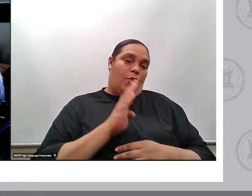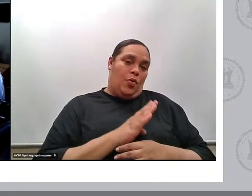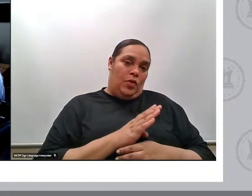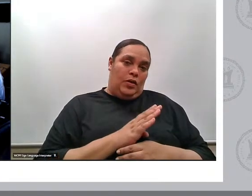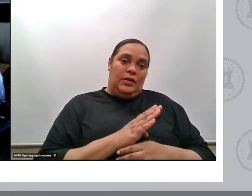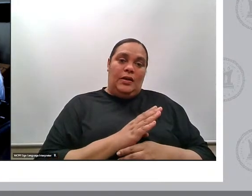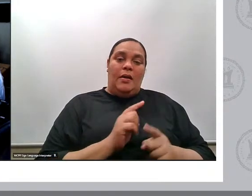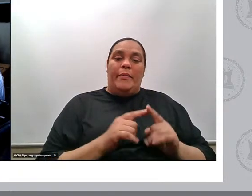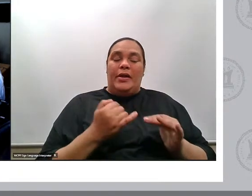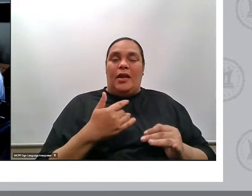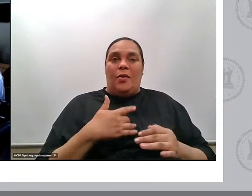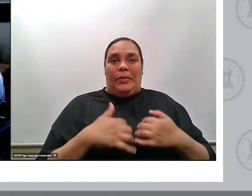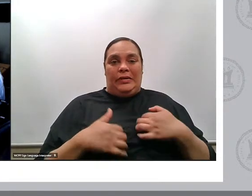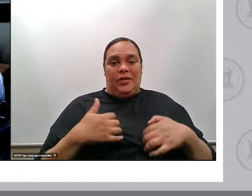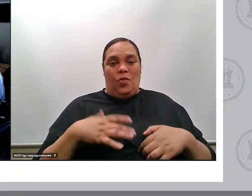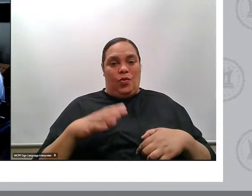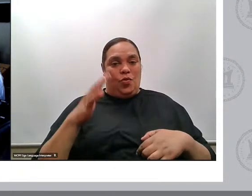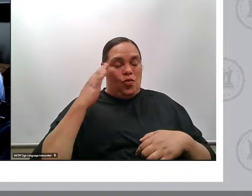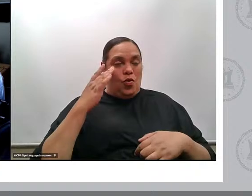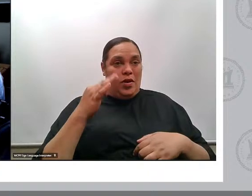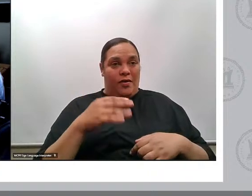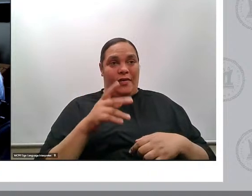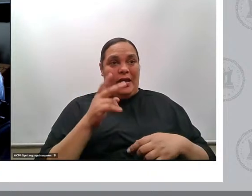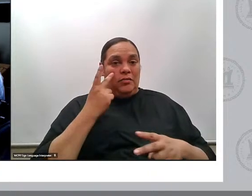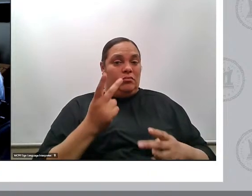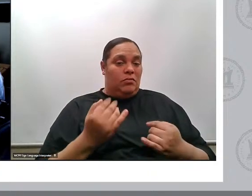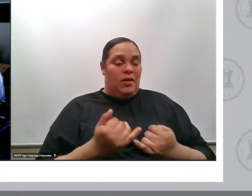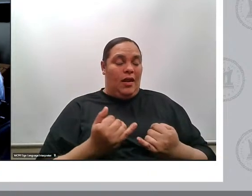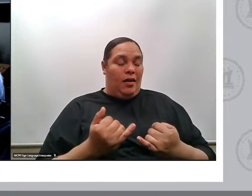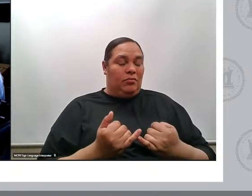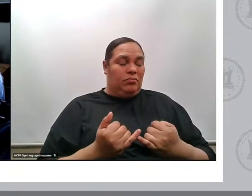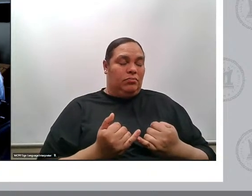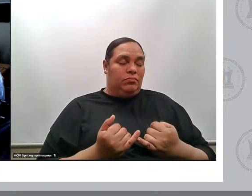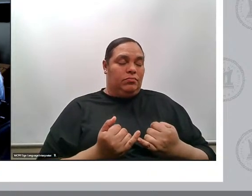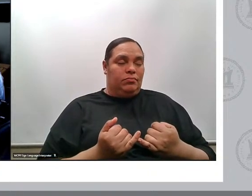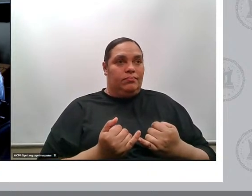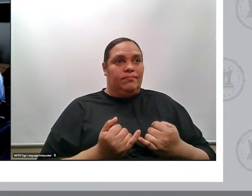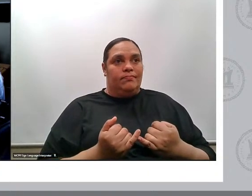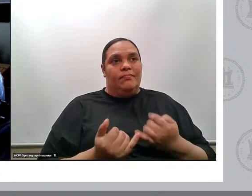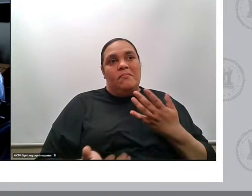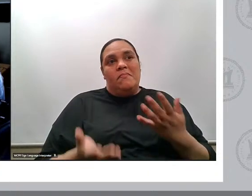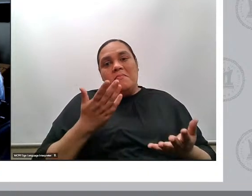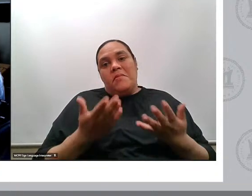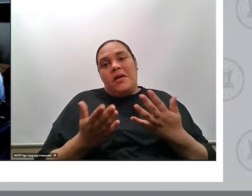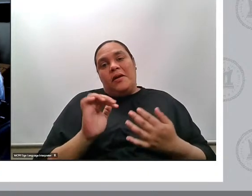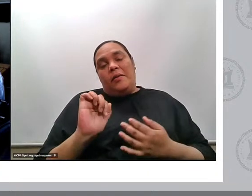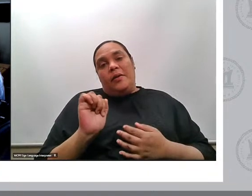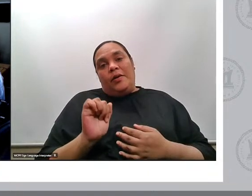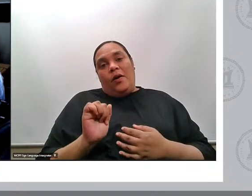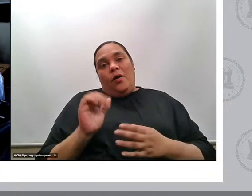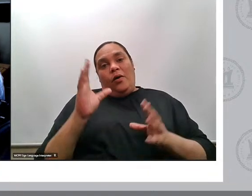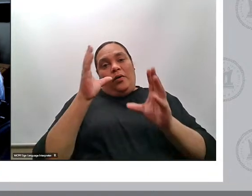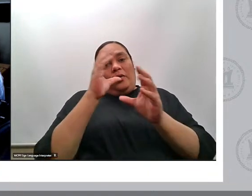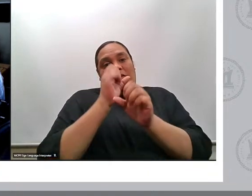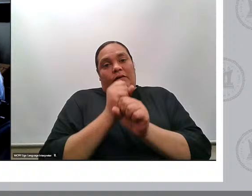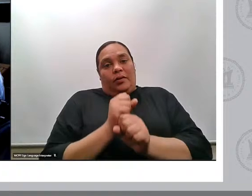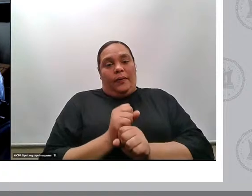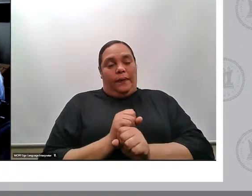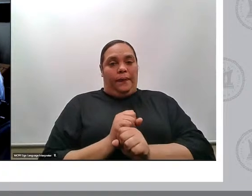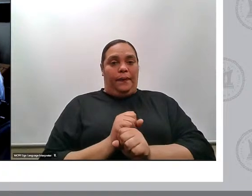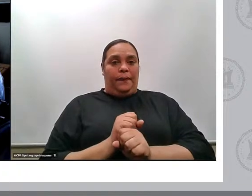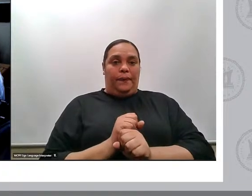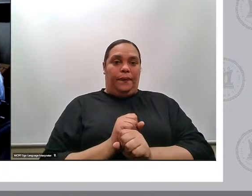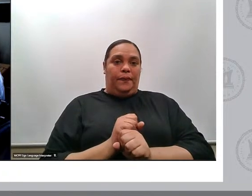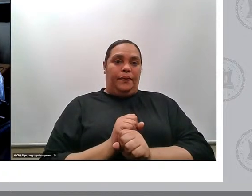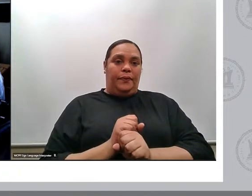And I would like to know whether that should be seen as perhaps a concentration,